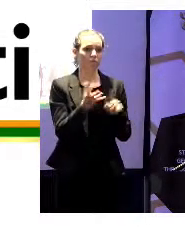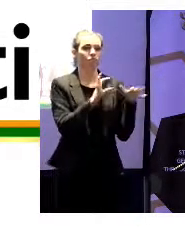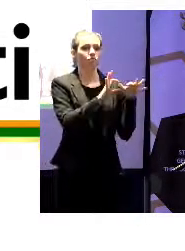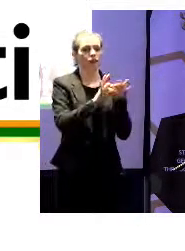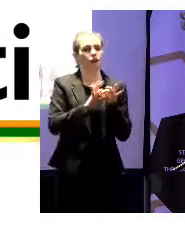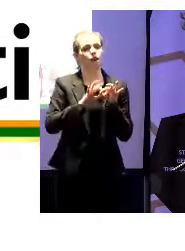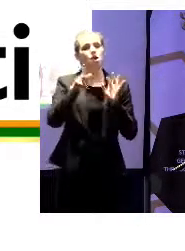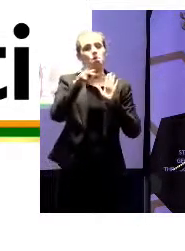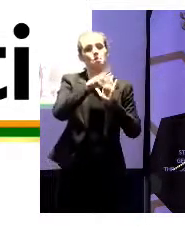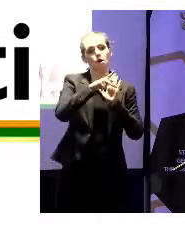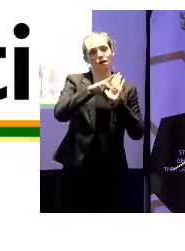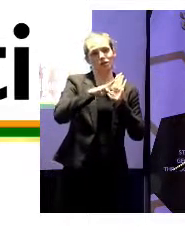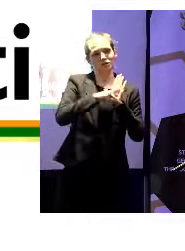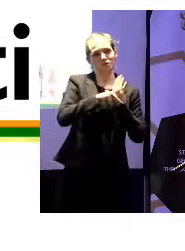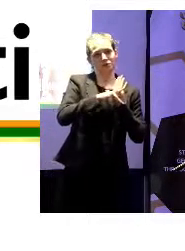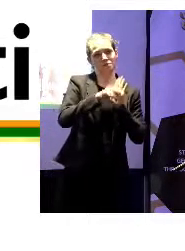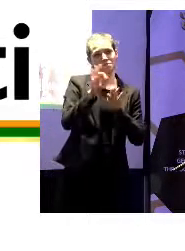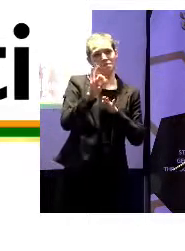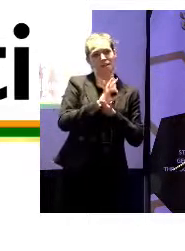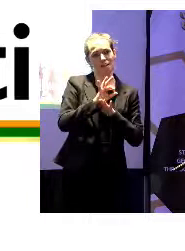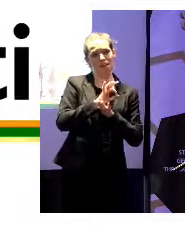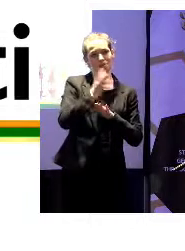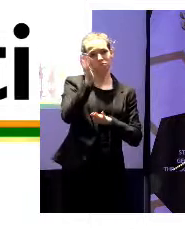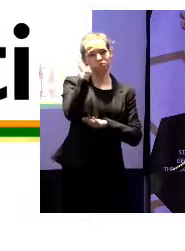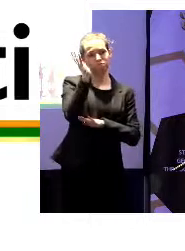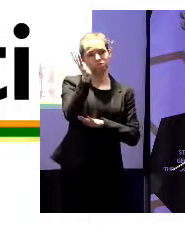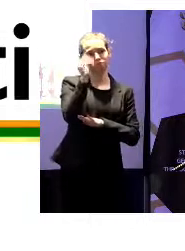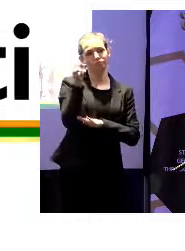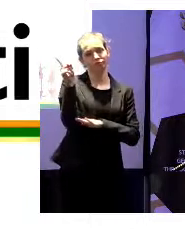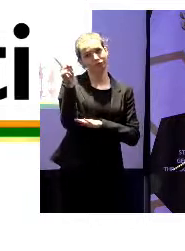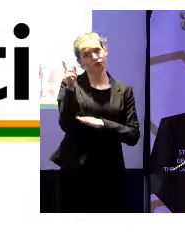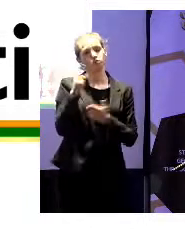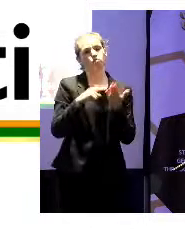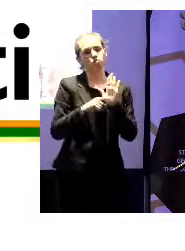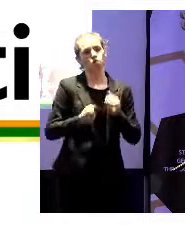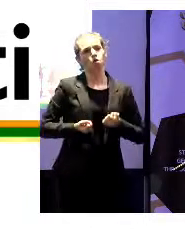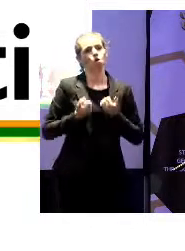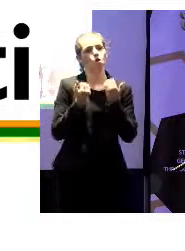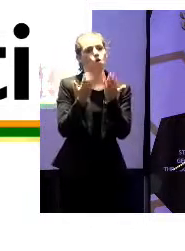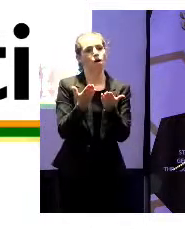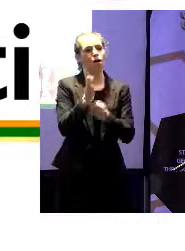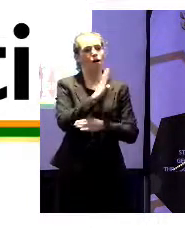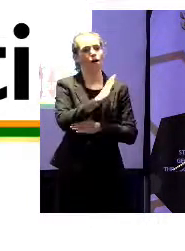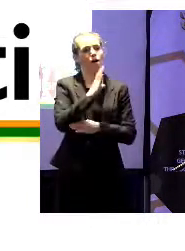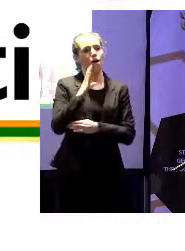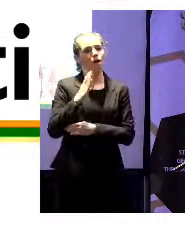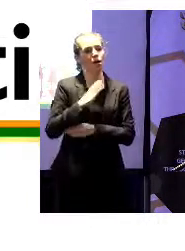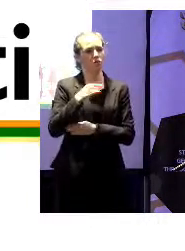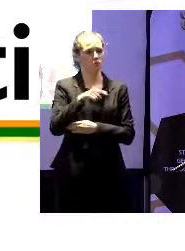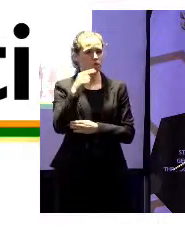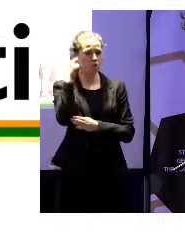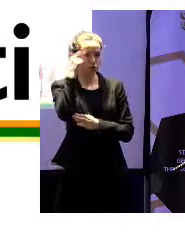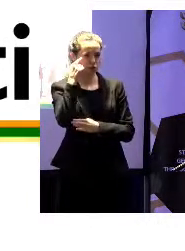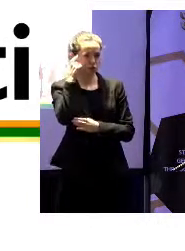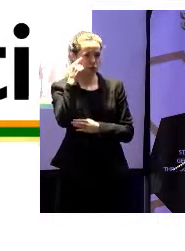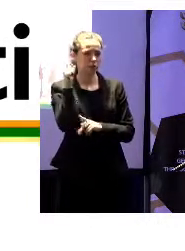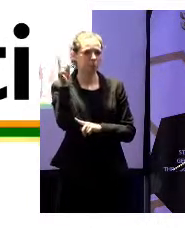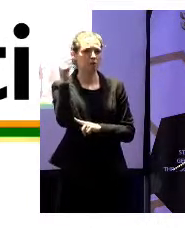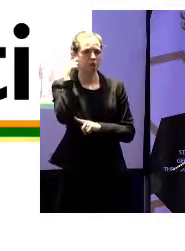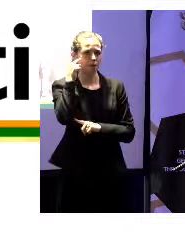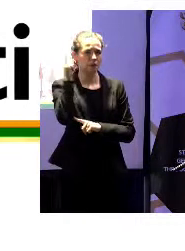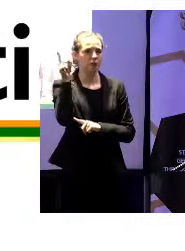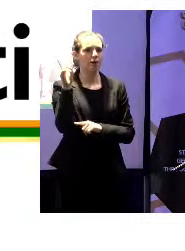and plan that we present to Council for consideration. Also with regards to communicating the issues of